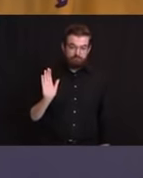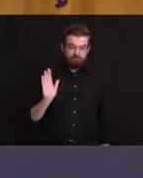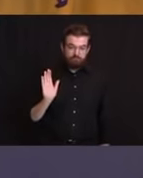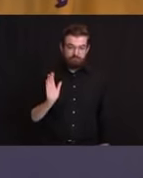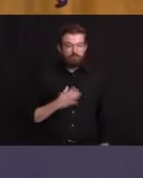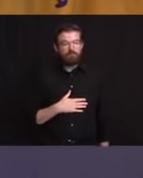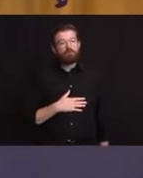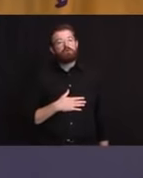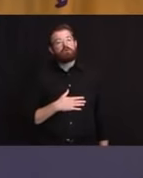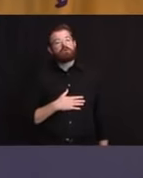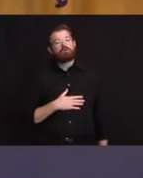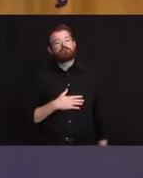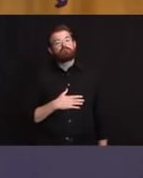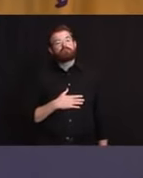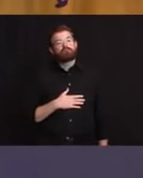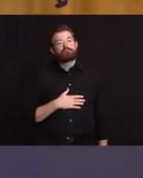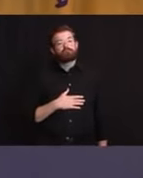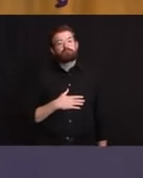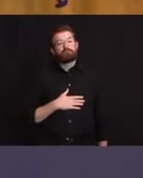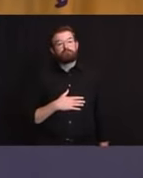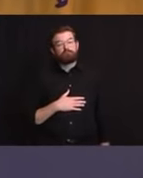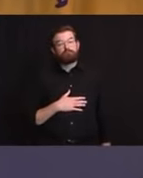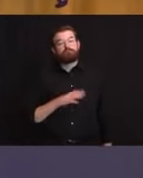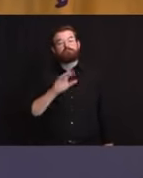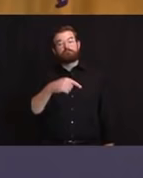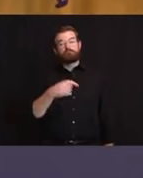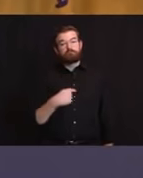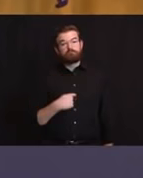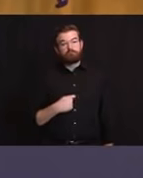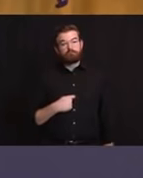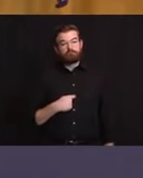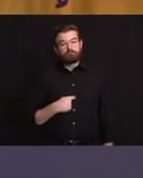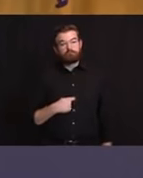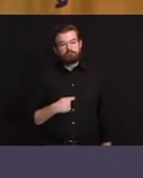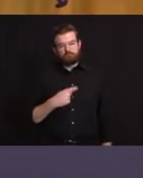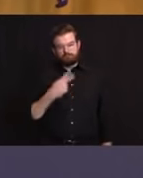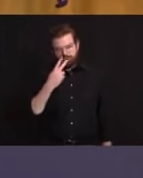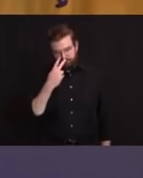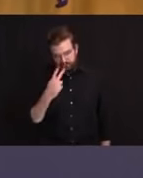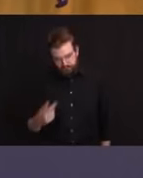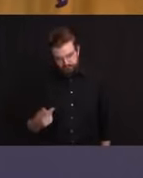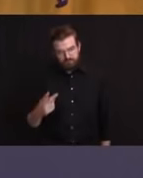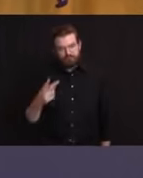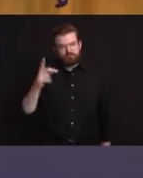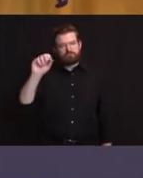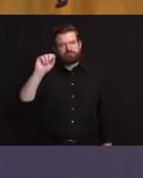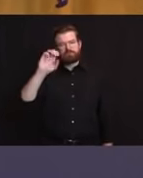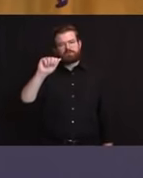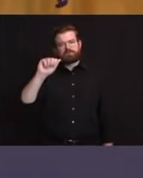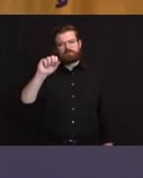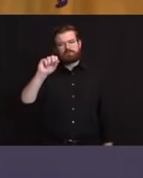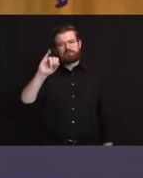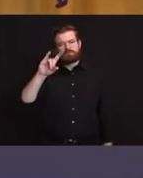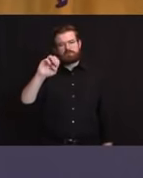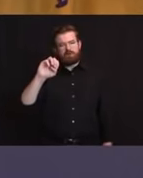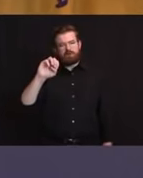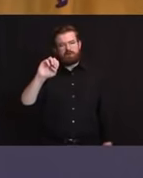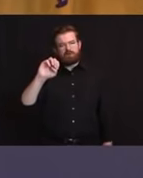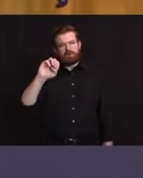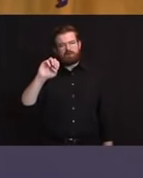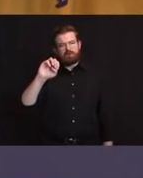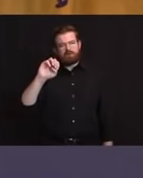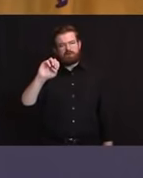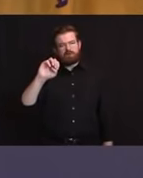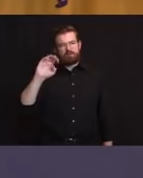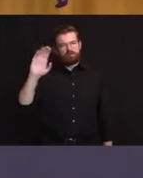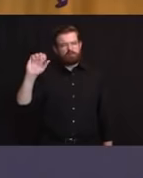up close and personal in both Seaside Park and Seaside Heights. My bigger concern is not